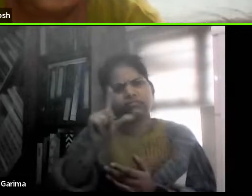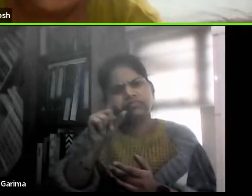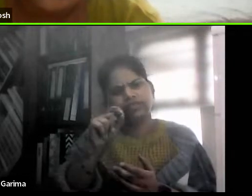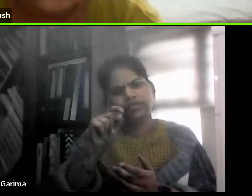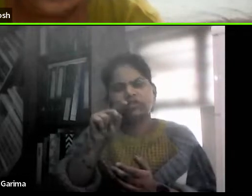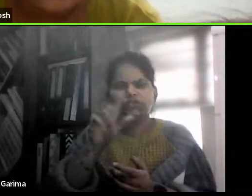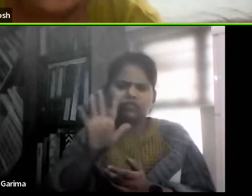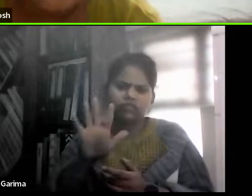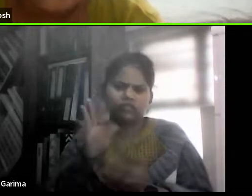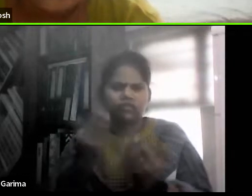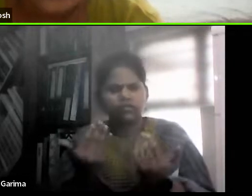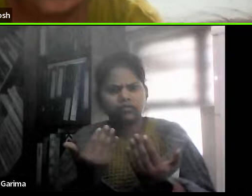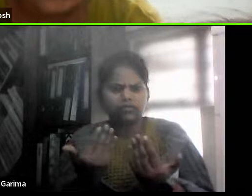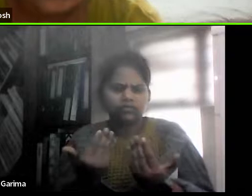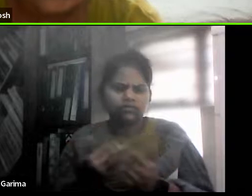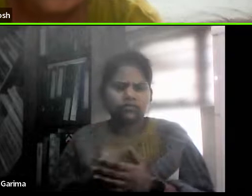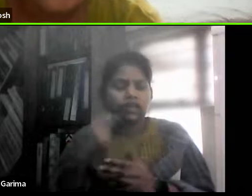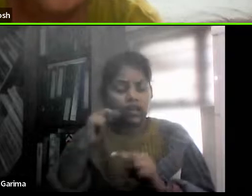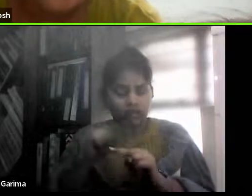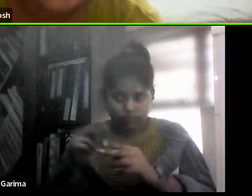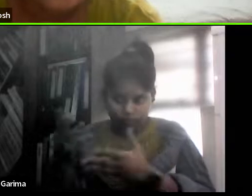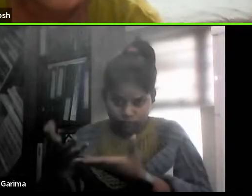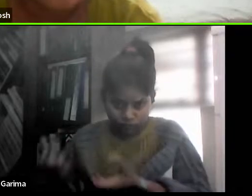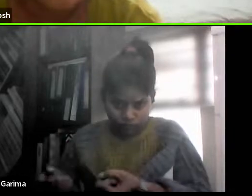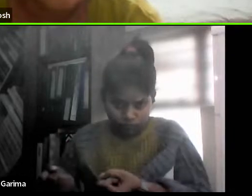minutes to discuss if required.